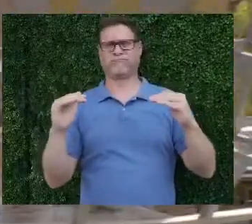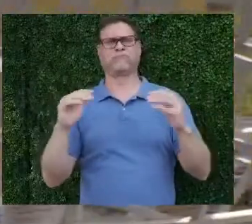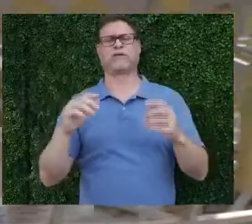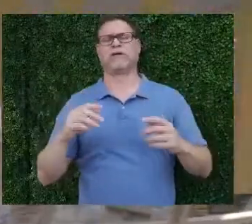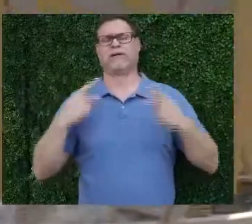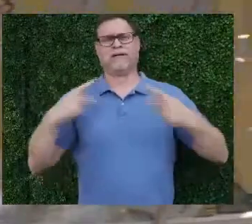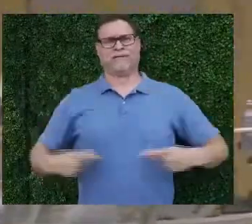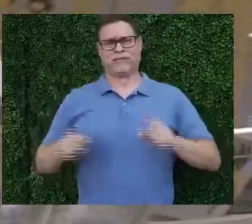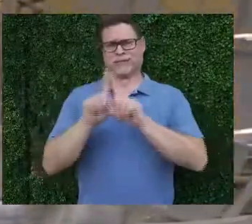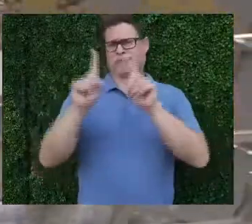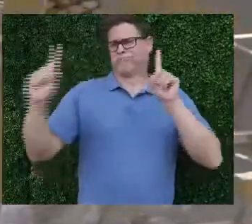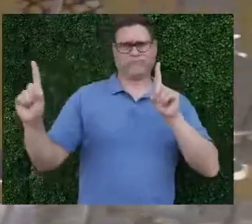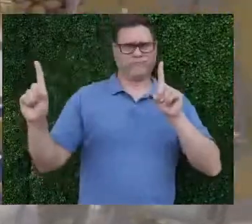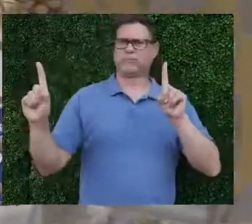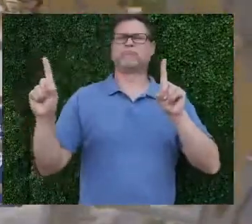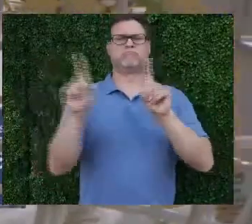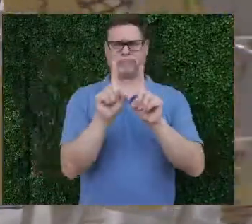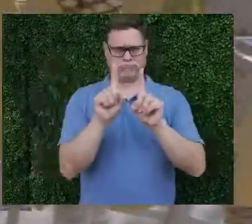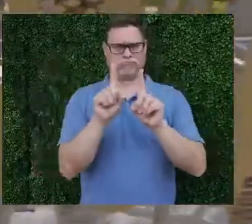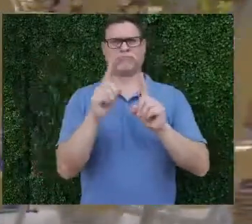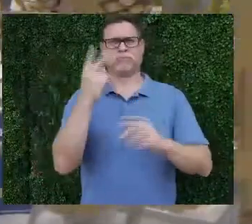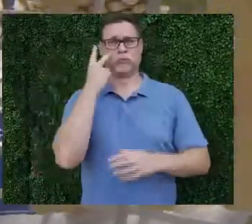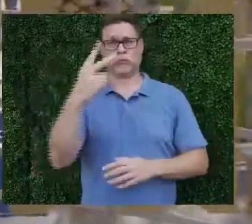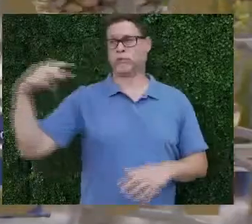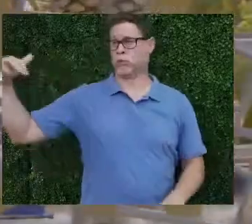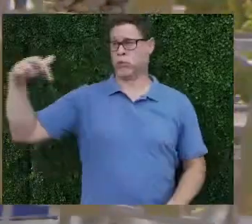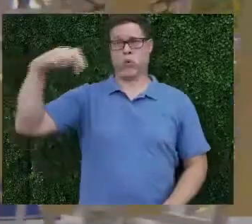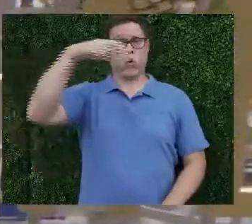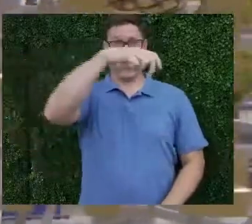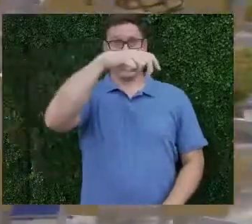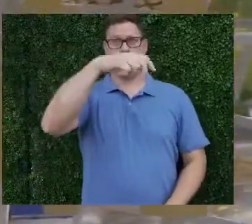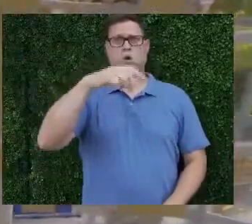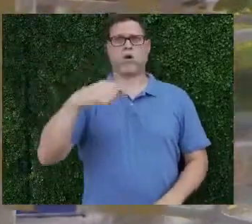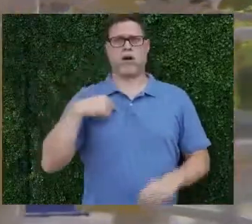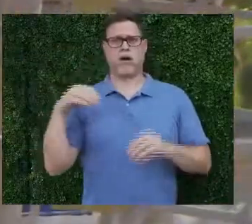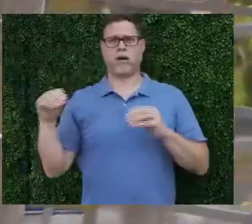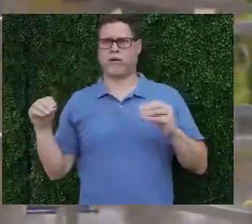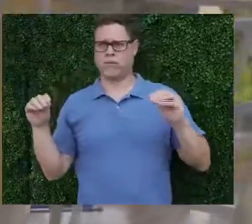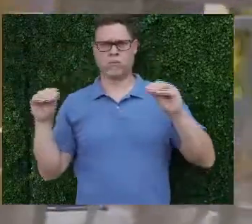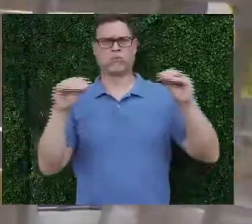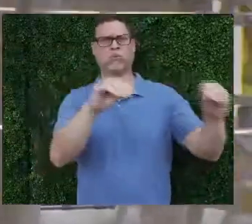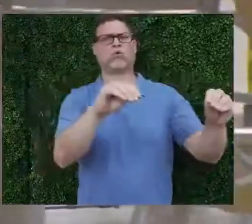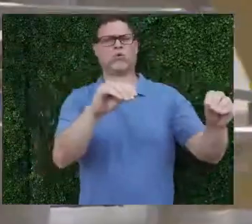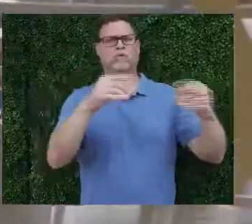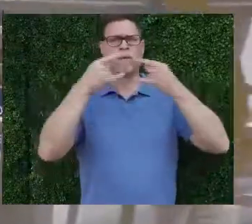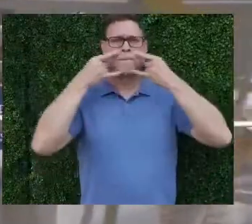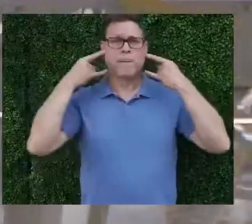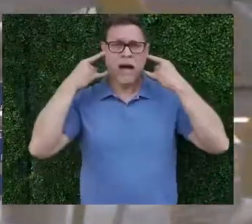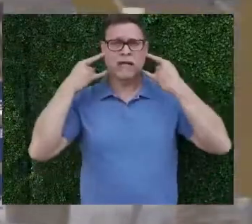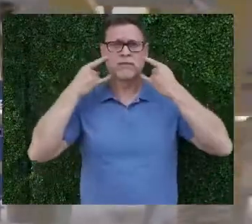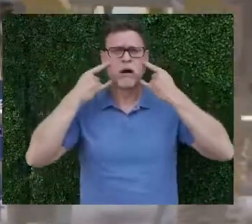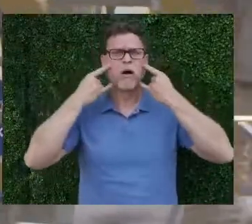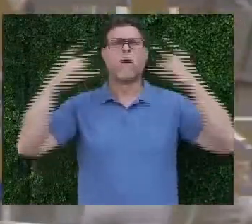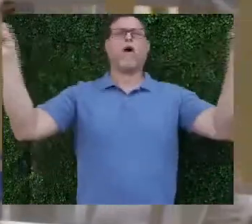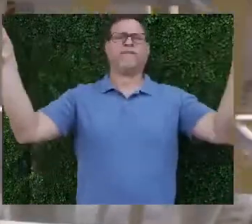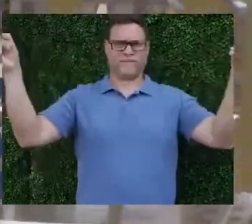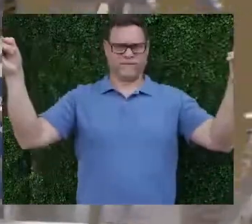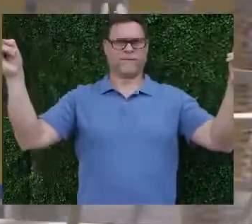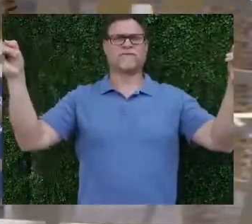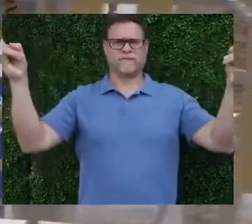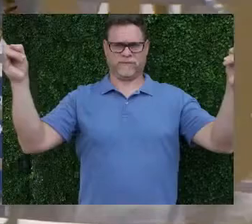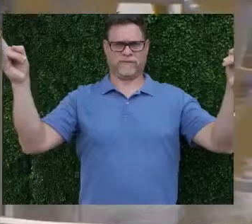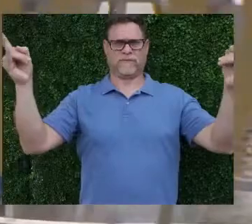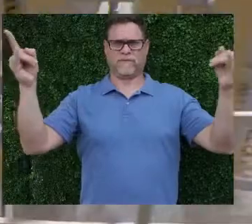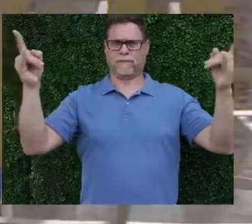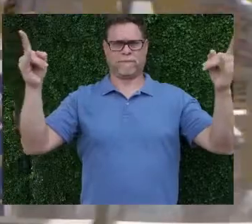distancing, and yes, as you saw me walk up the stage, move beyond mask coverings and move